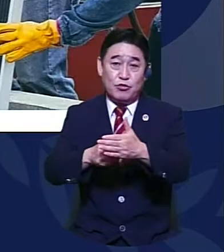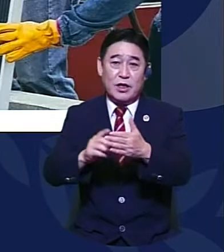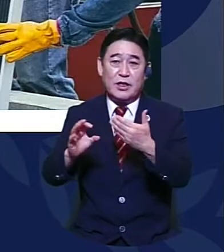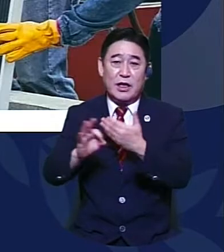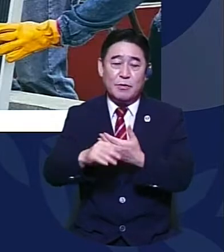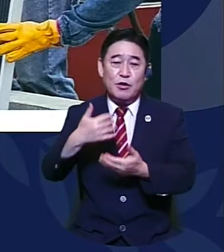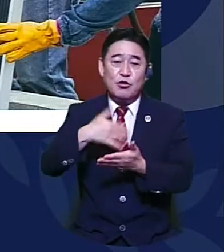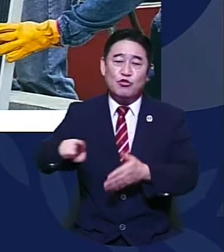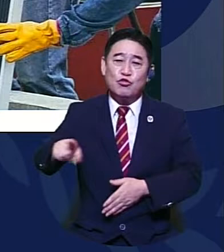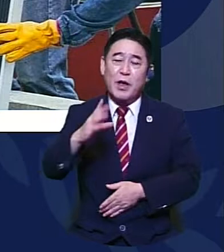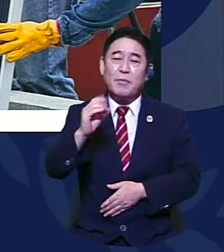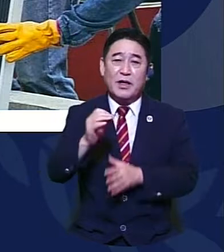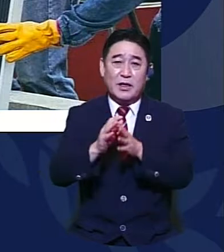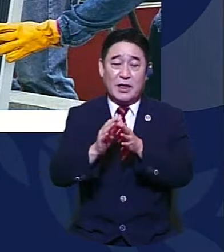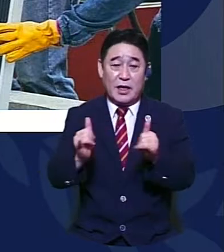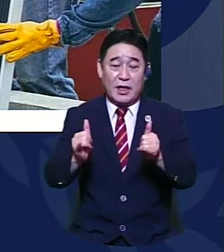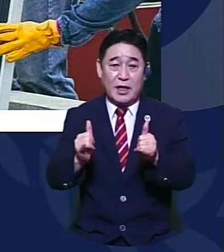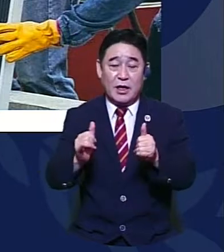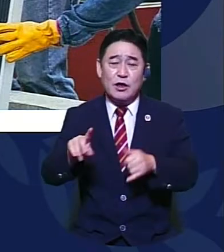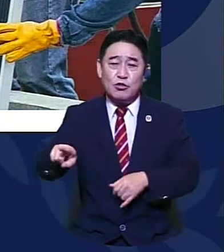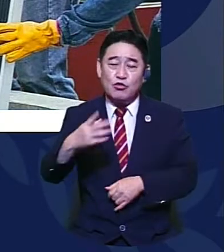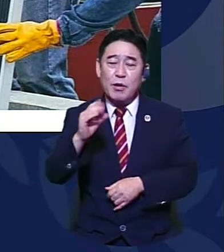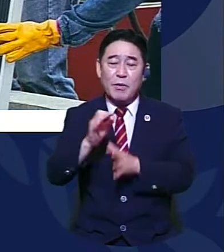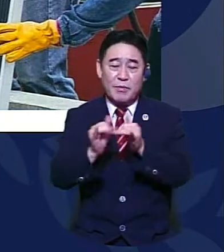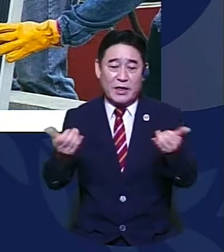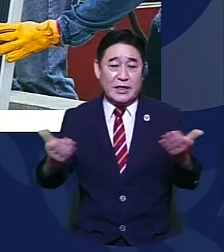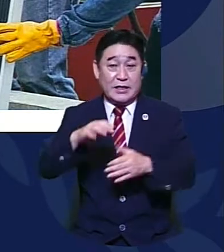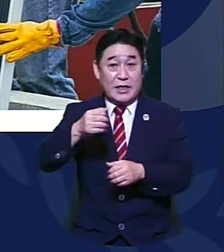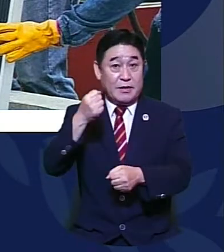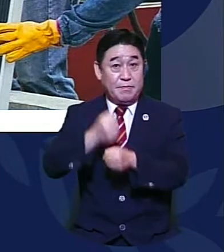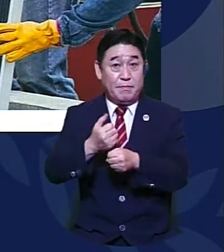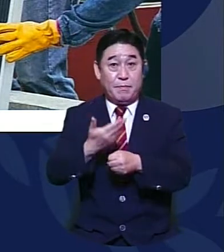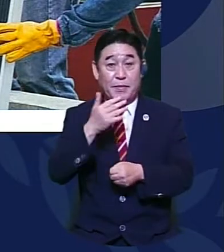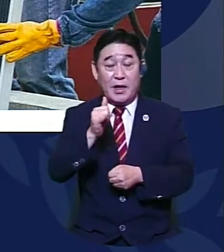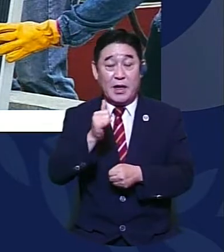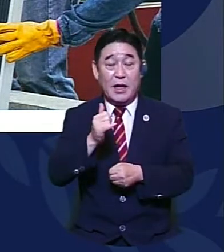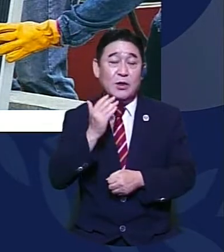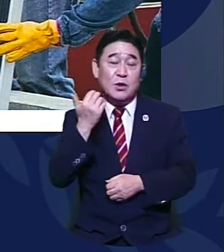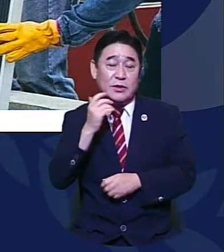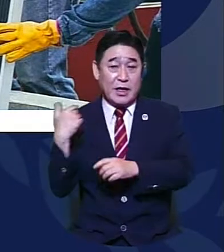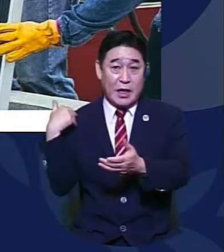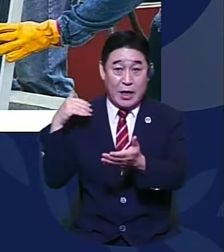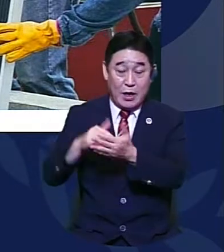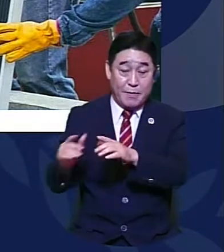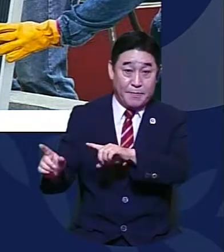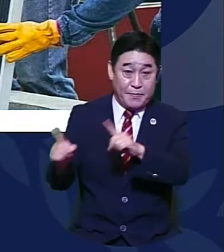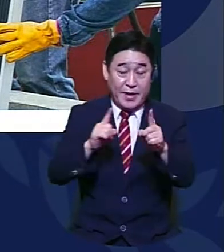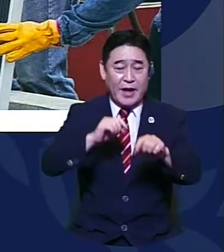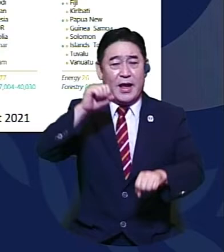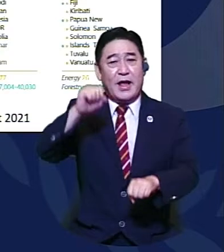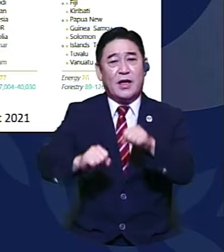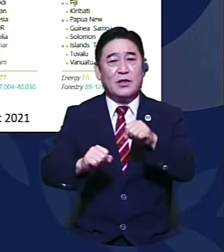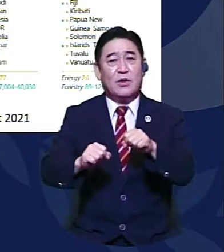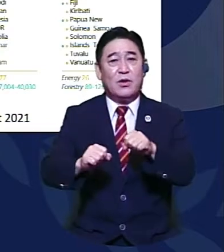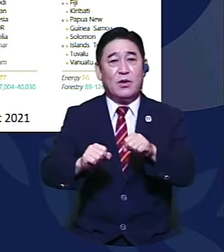And actually, just now, we finished a new report on green recovery and climate action, looking at about 30 of our member countries,